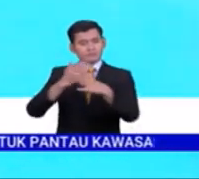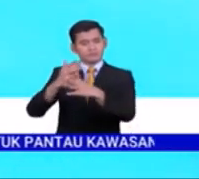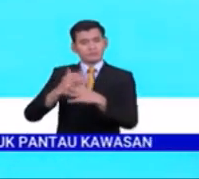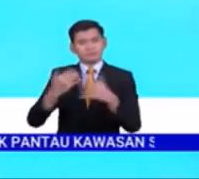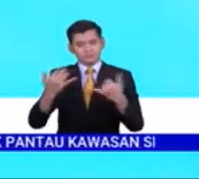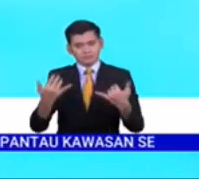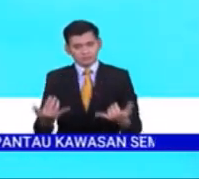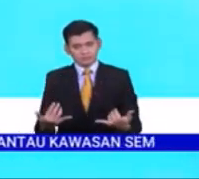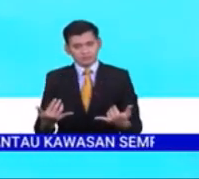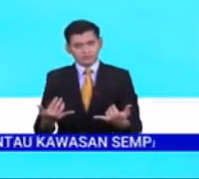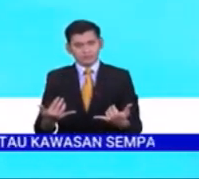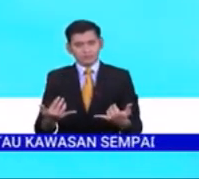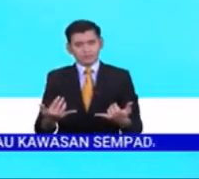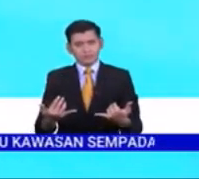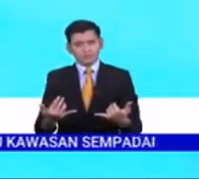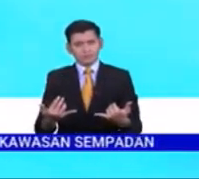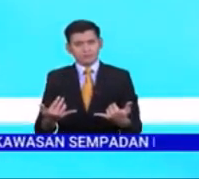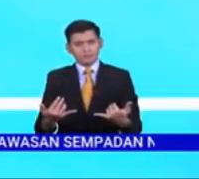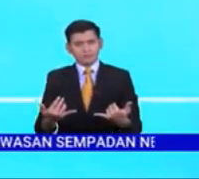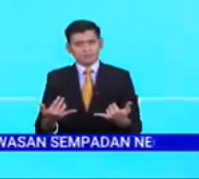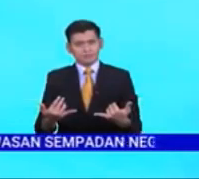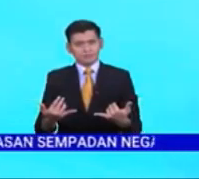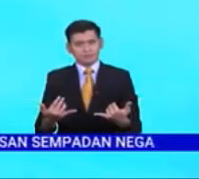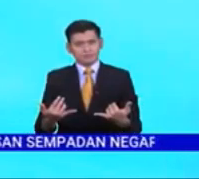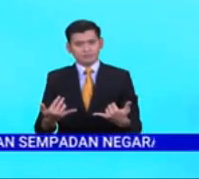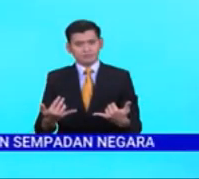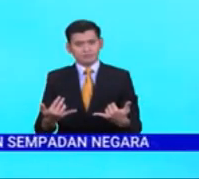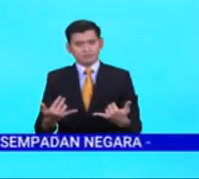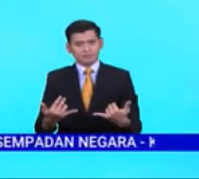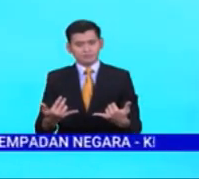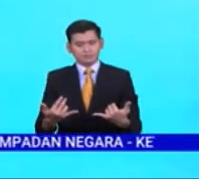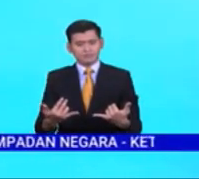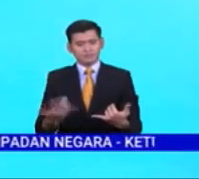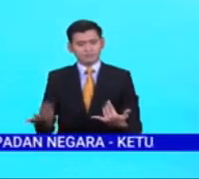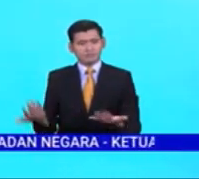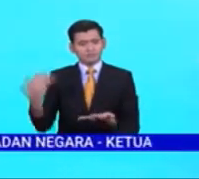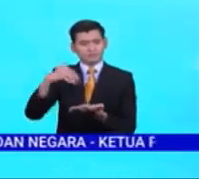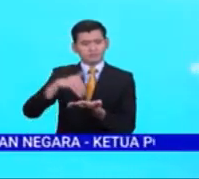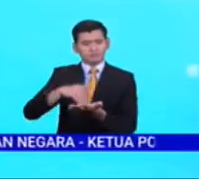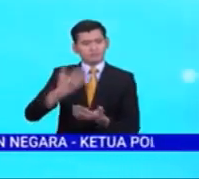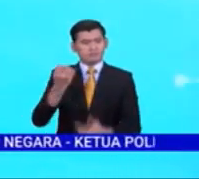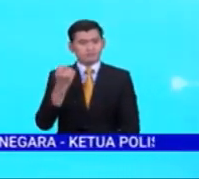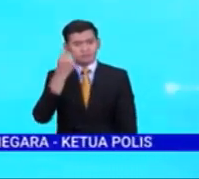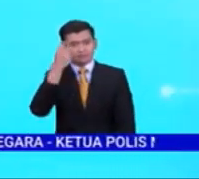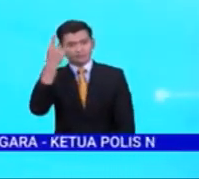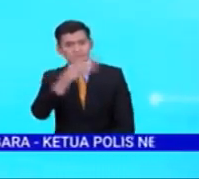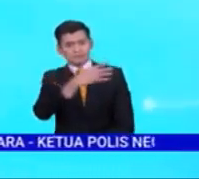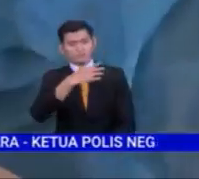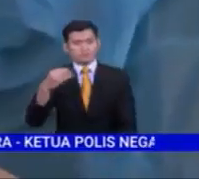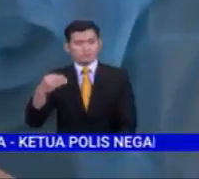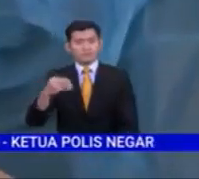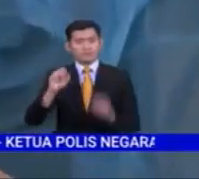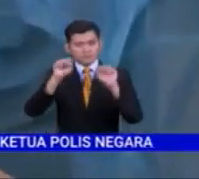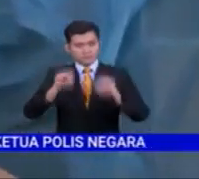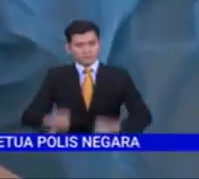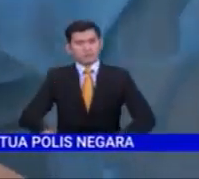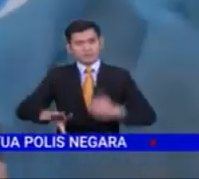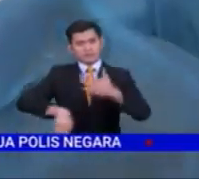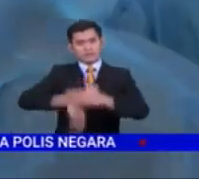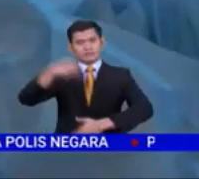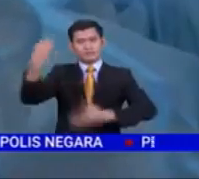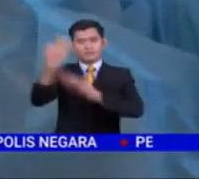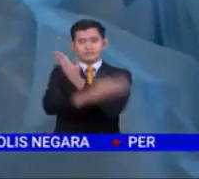now even coming to mutual understanding to arrange various travel bubbles and travel